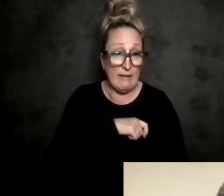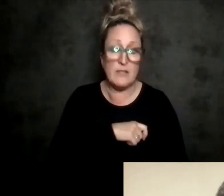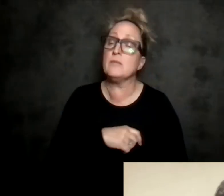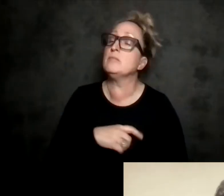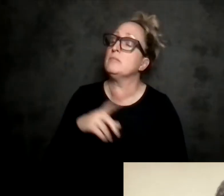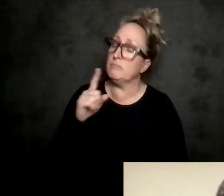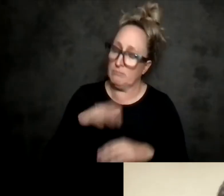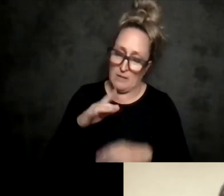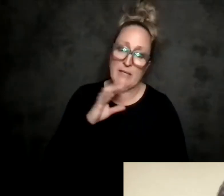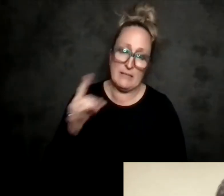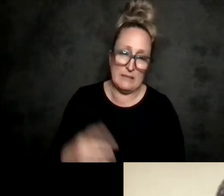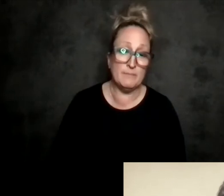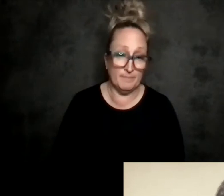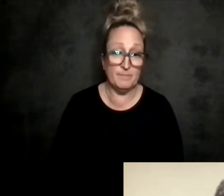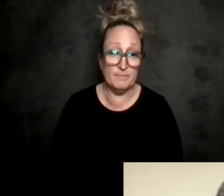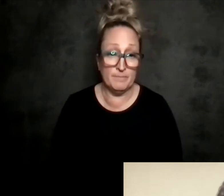be 18.